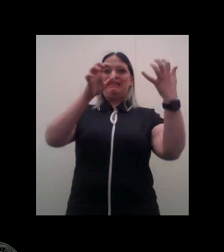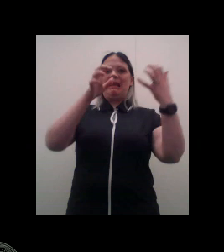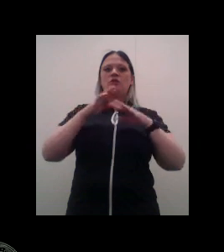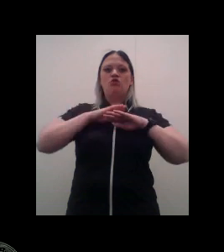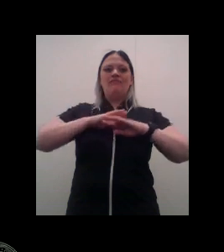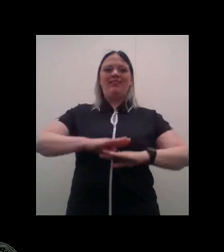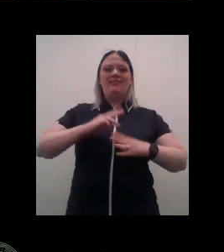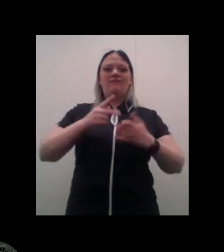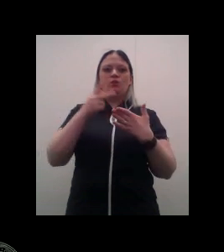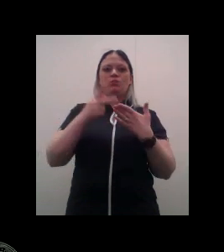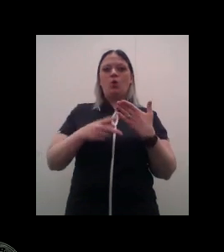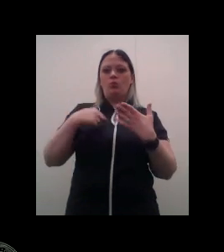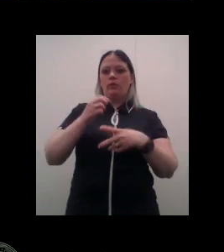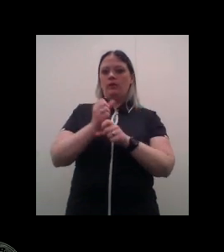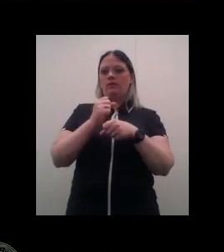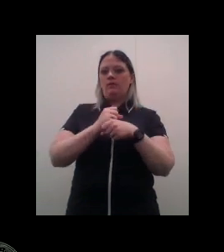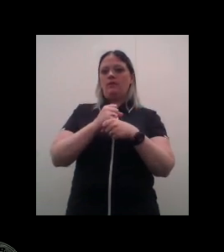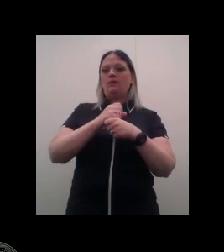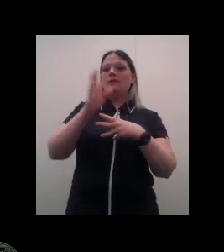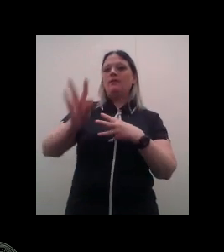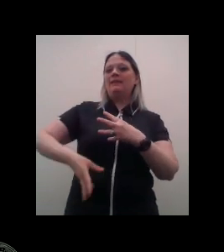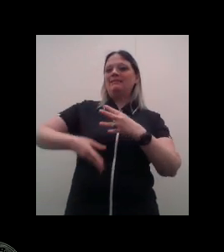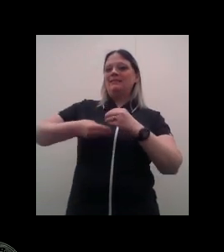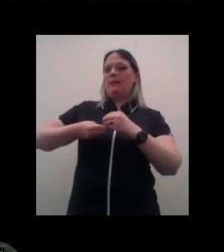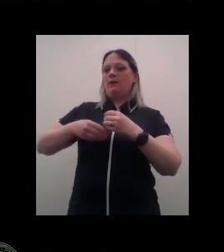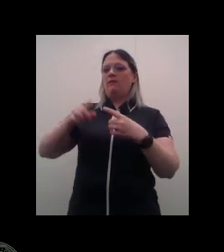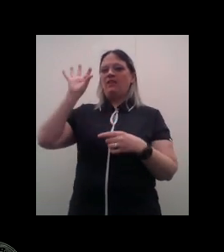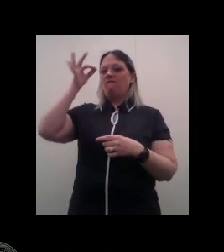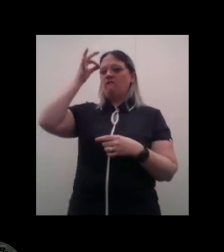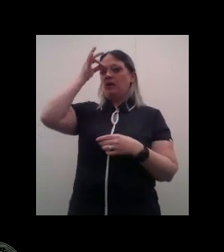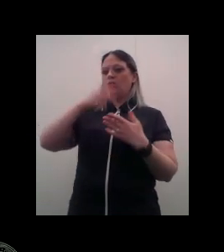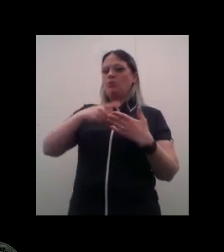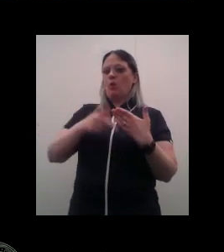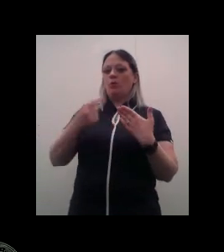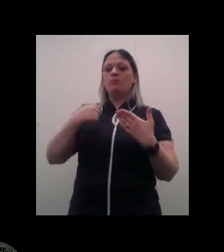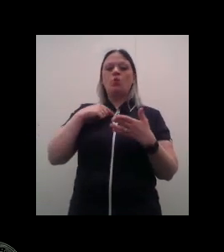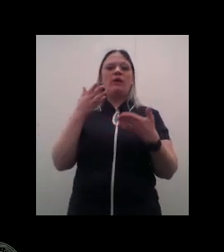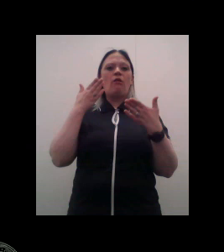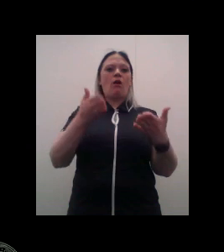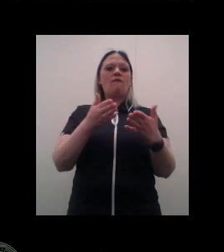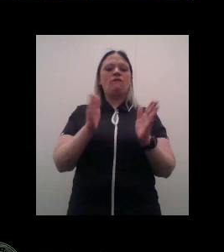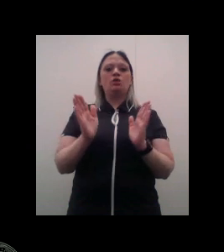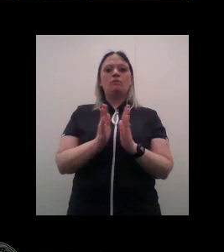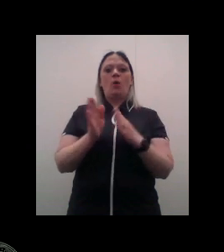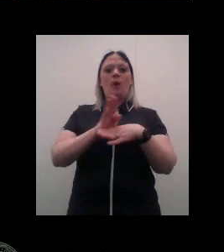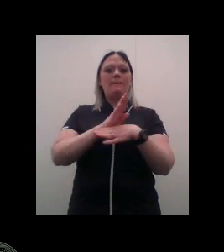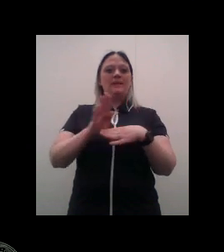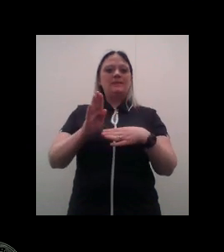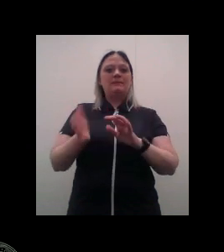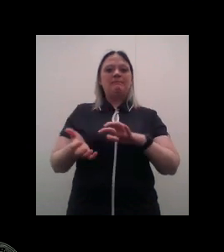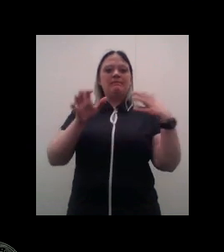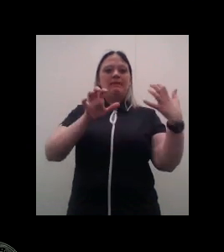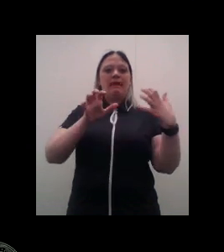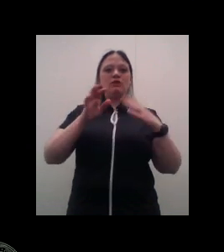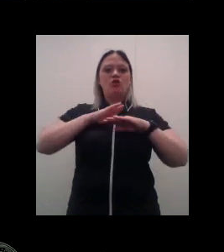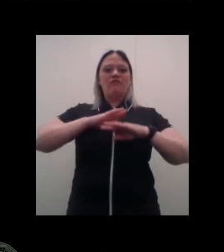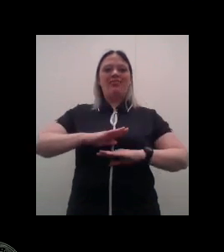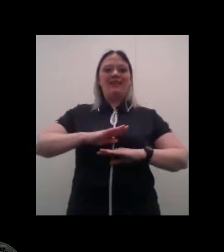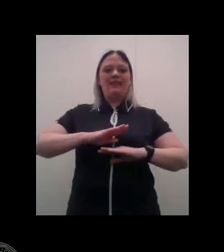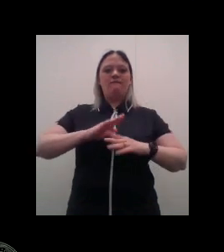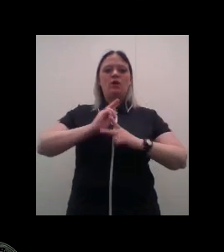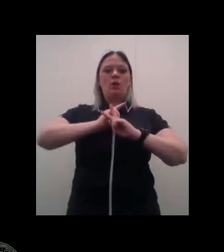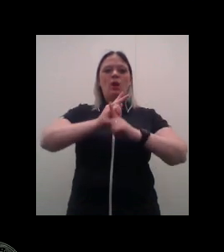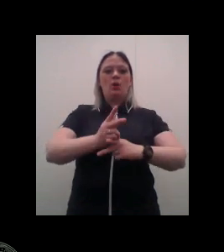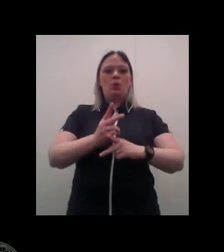that's been created. This is in addition to the federal program. So we do offer small business disaster relief loans to our